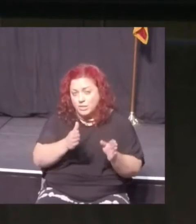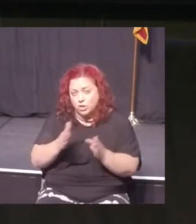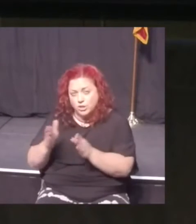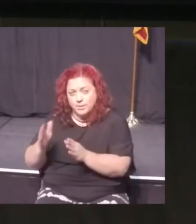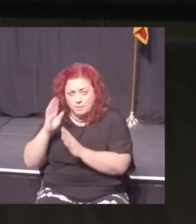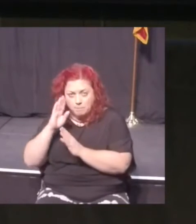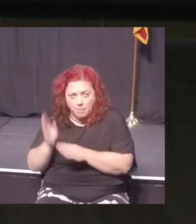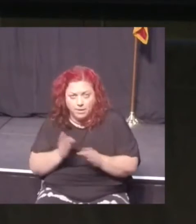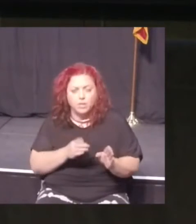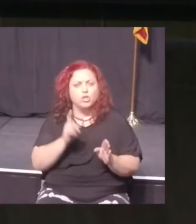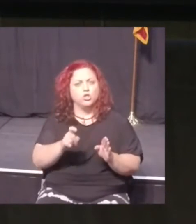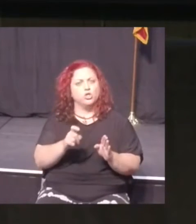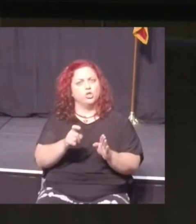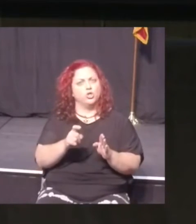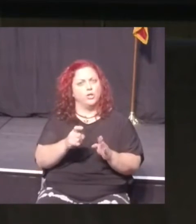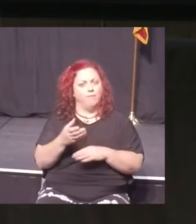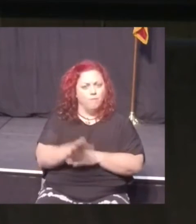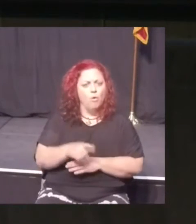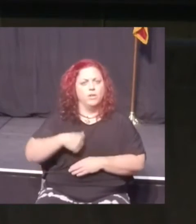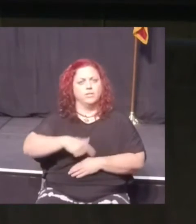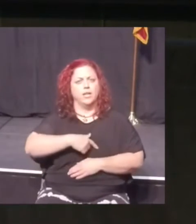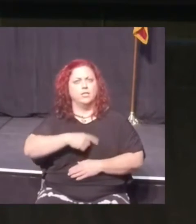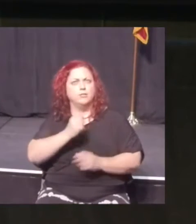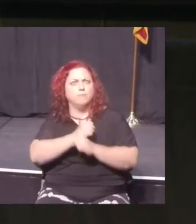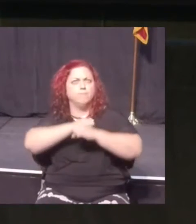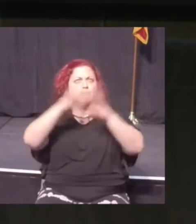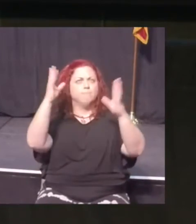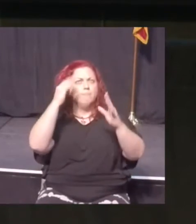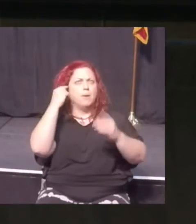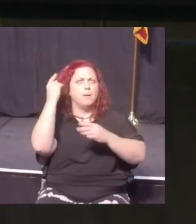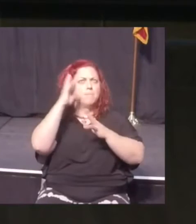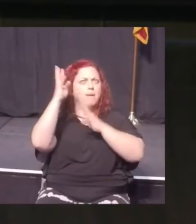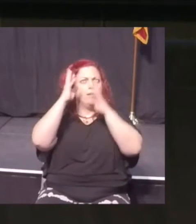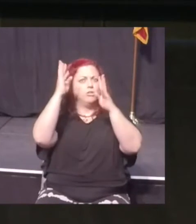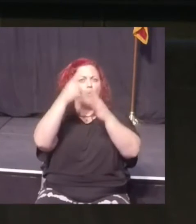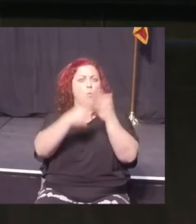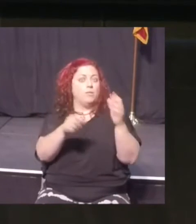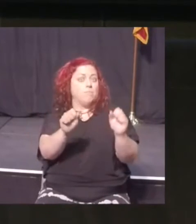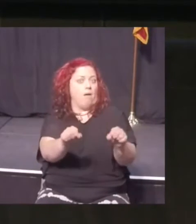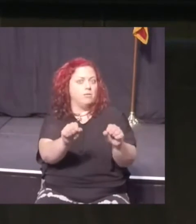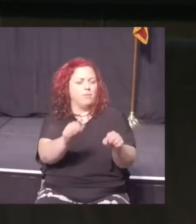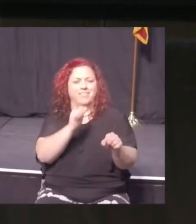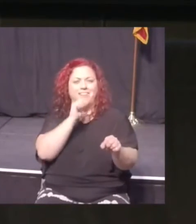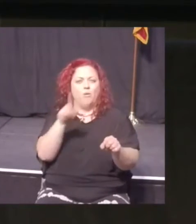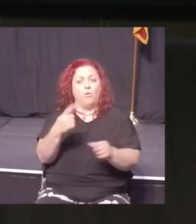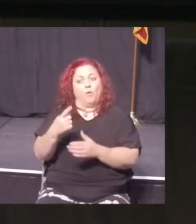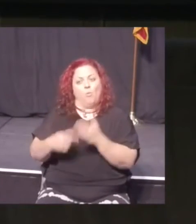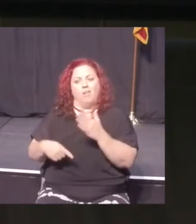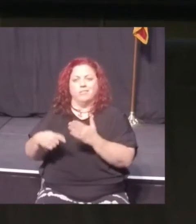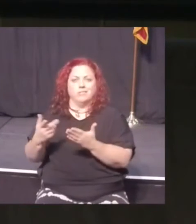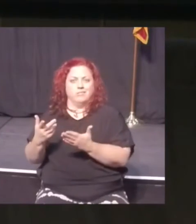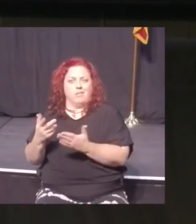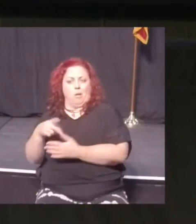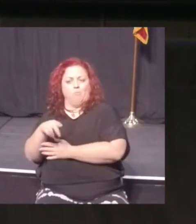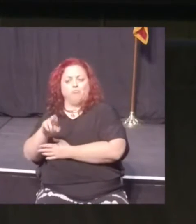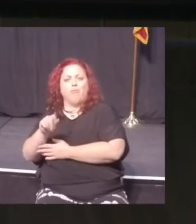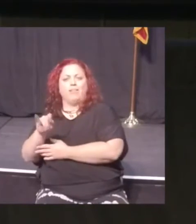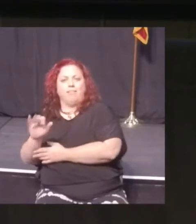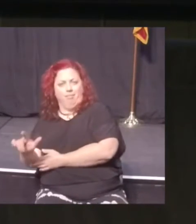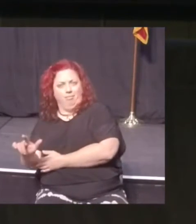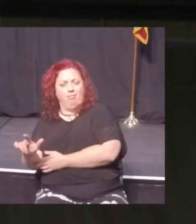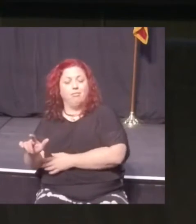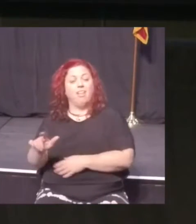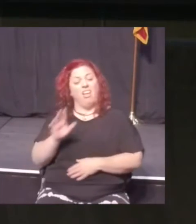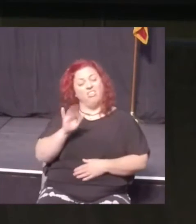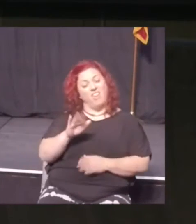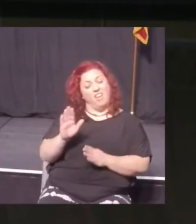should stretch us to imagine what's possible, not just what's practical. The plan we